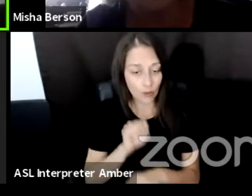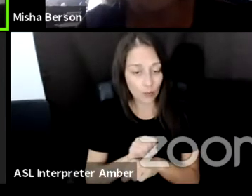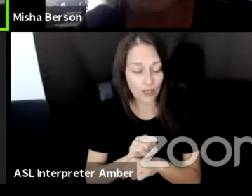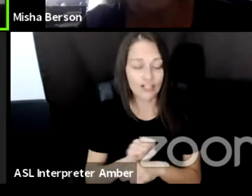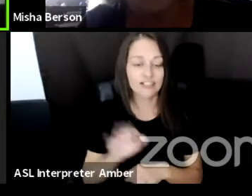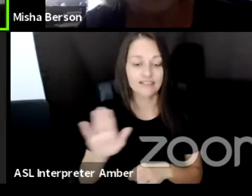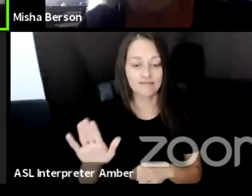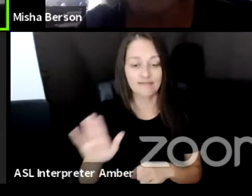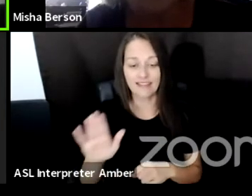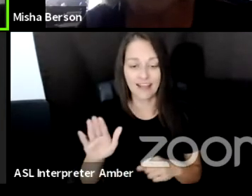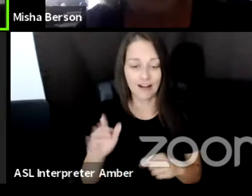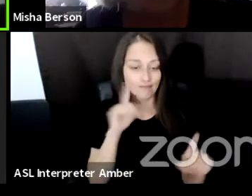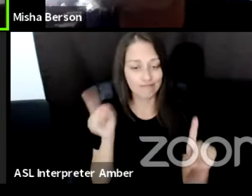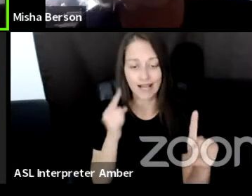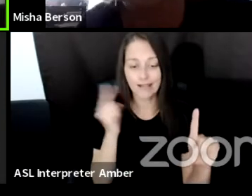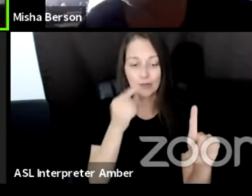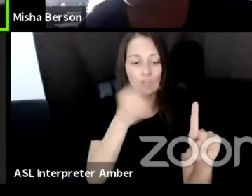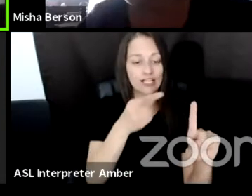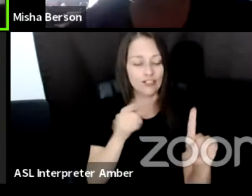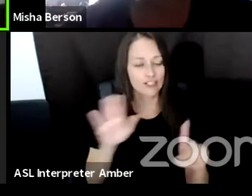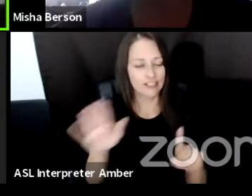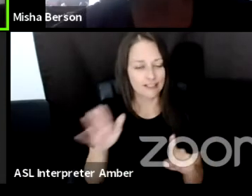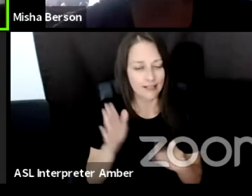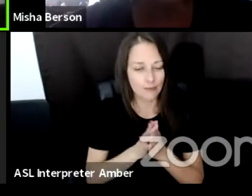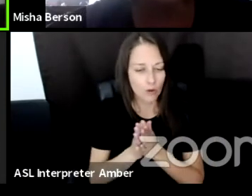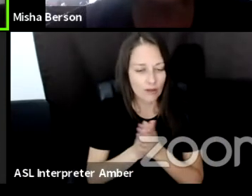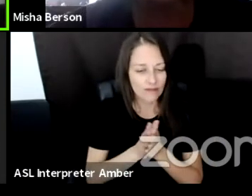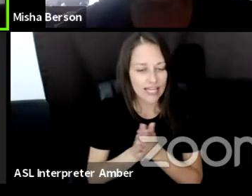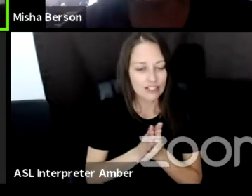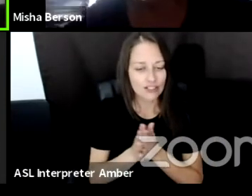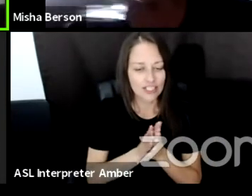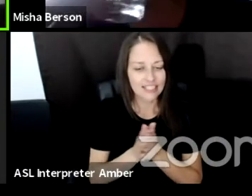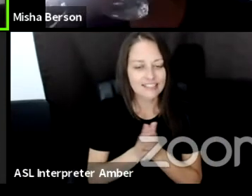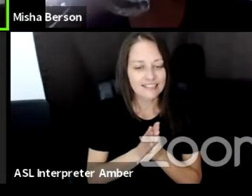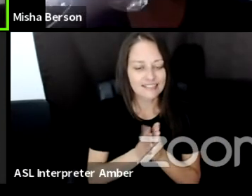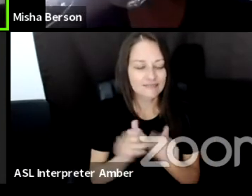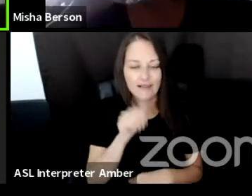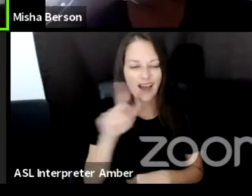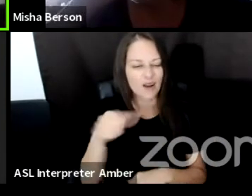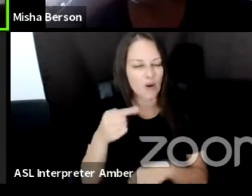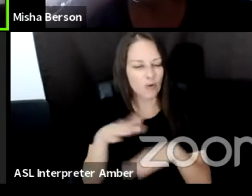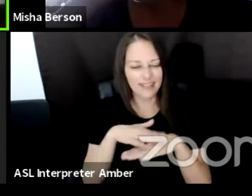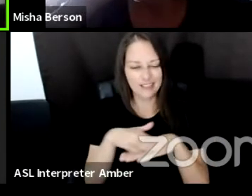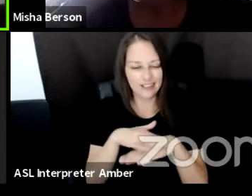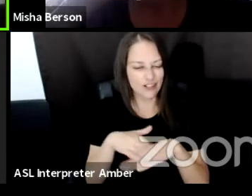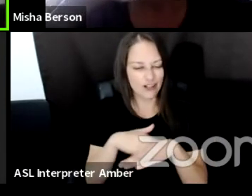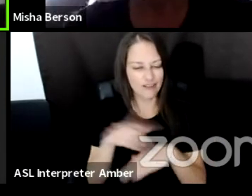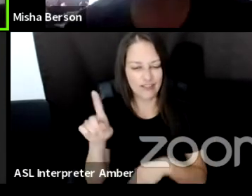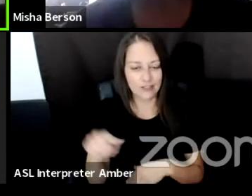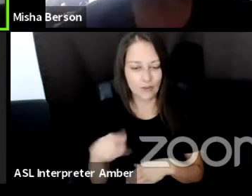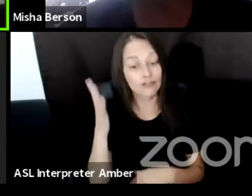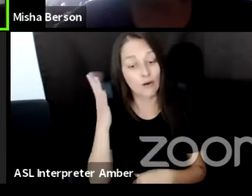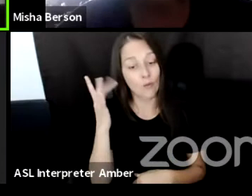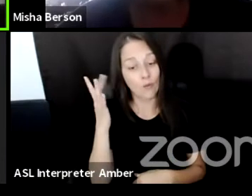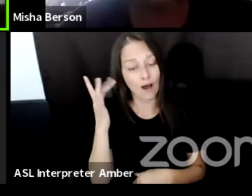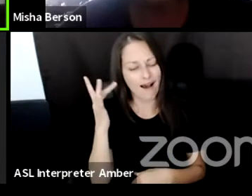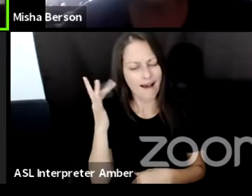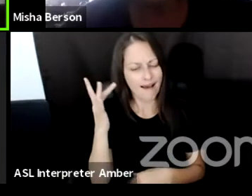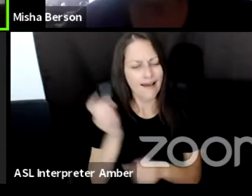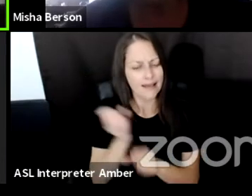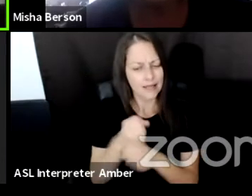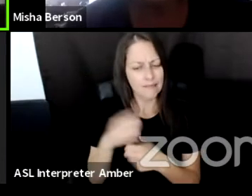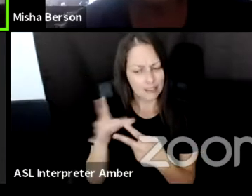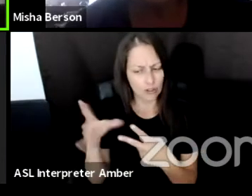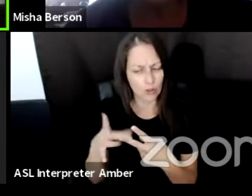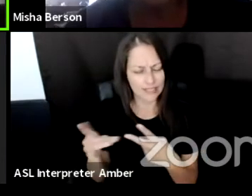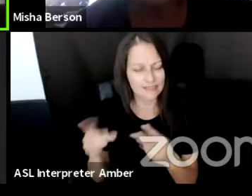their motivations, you know, get to those below the surface questions on why did they make the choices they made and so on,